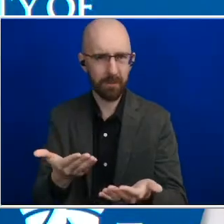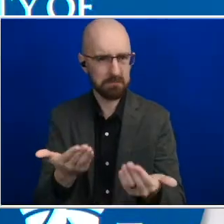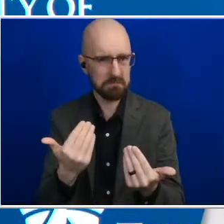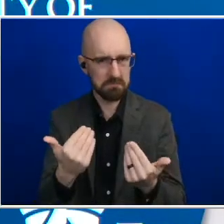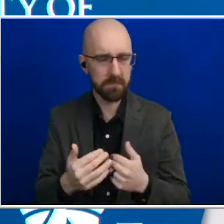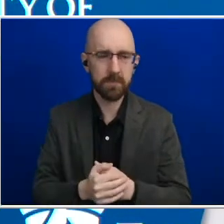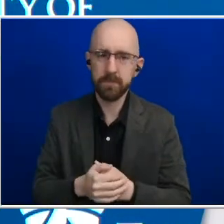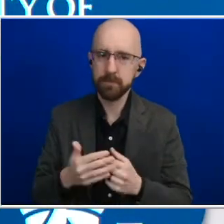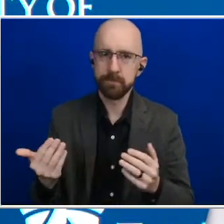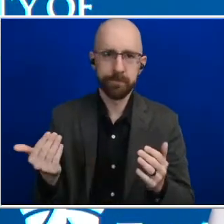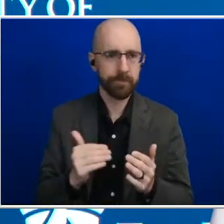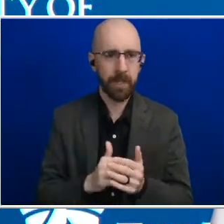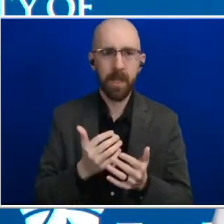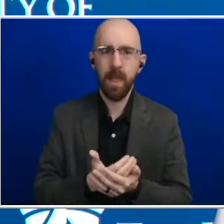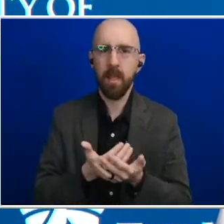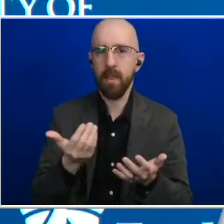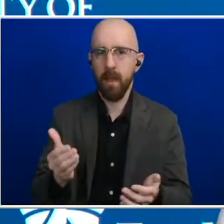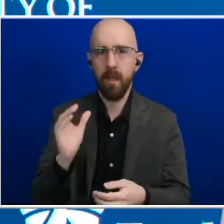lot of